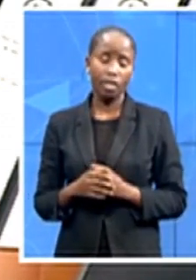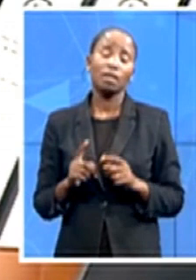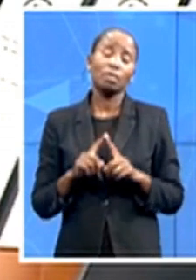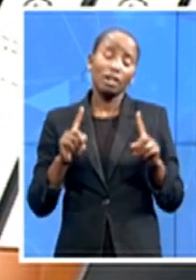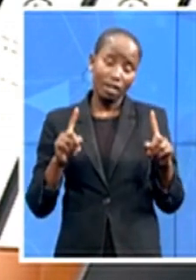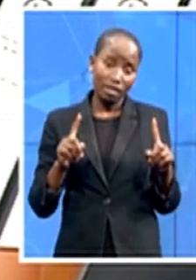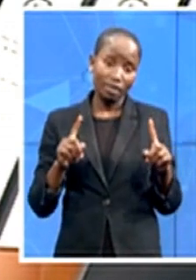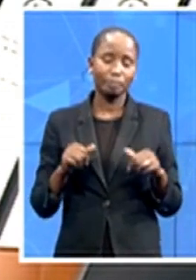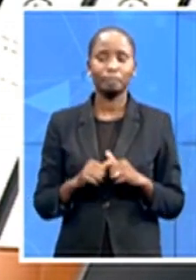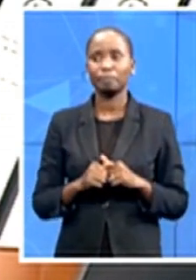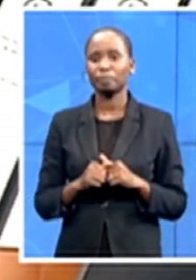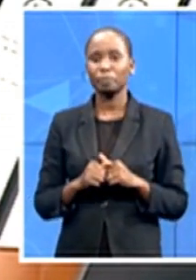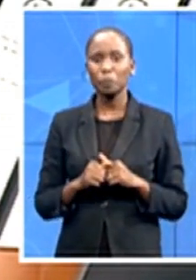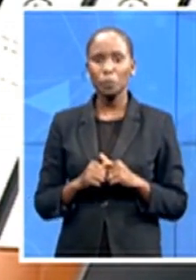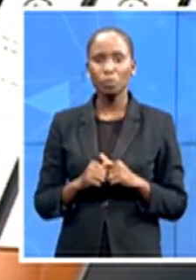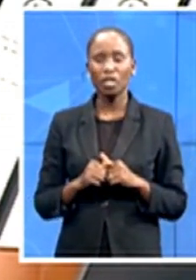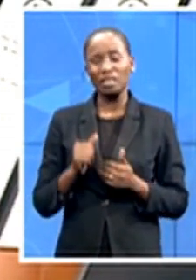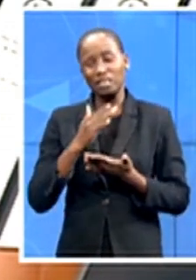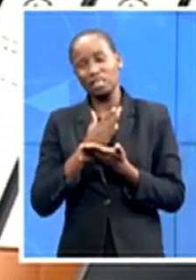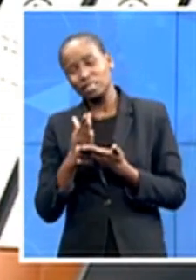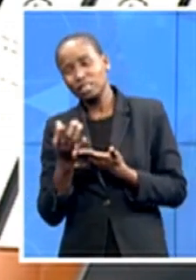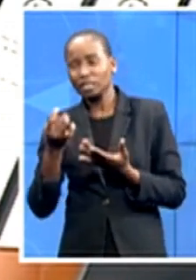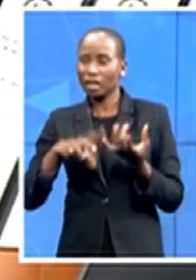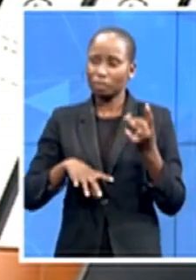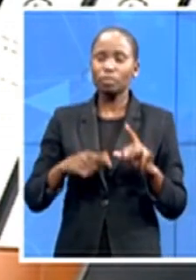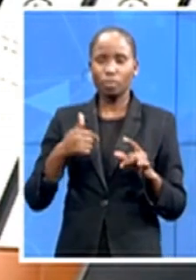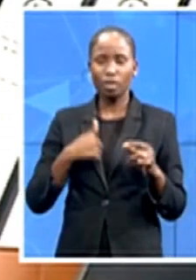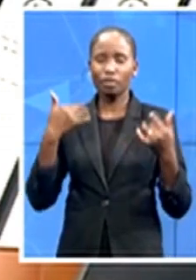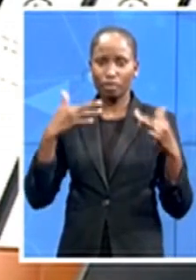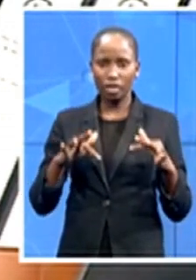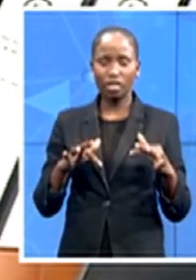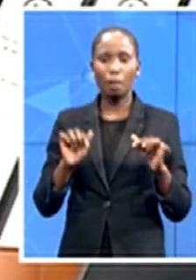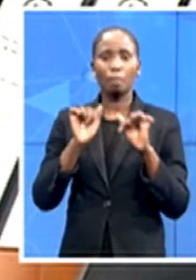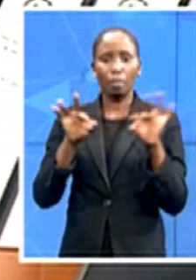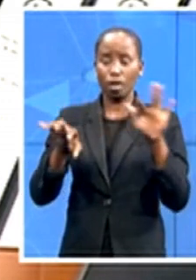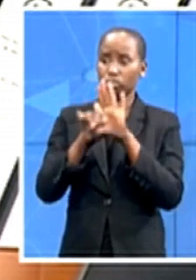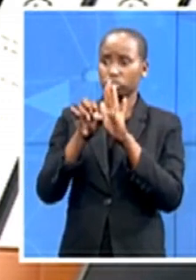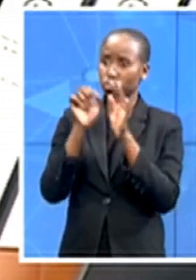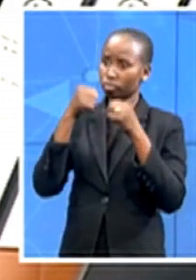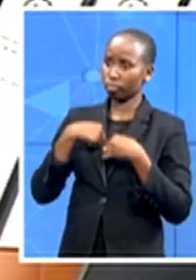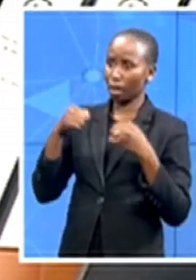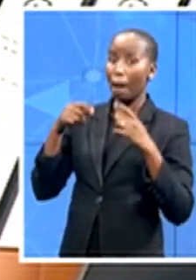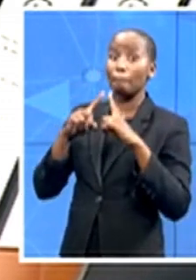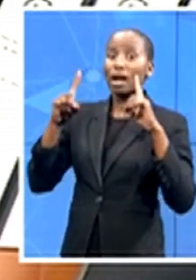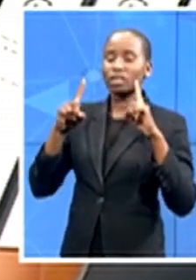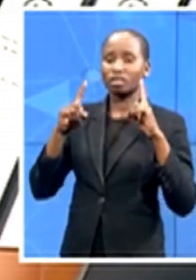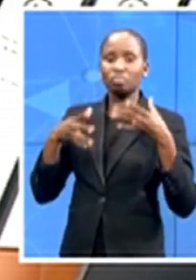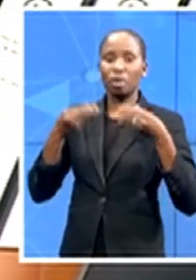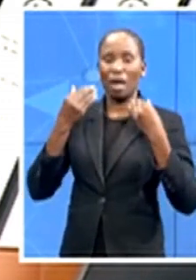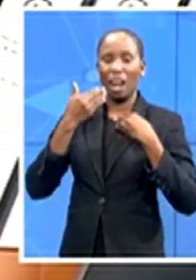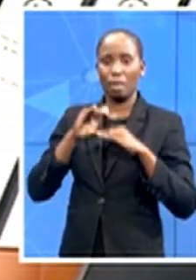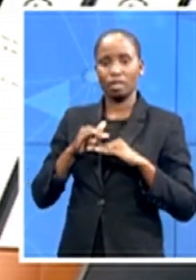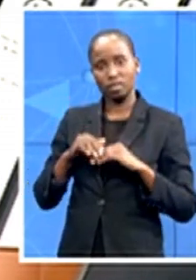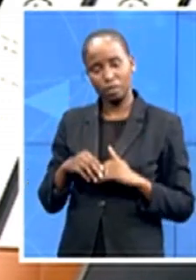statements, there was also a limit to how confrontational one could be in the position that